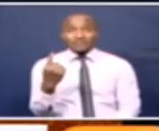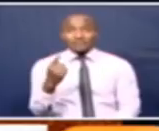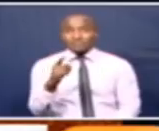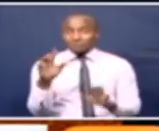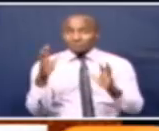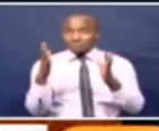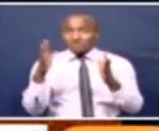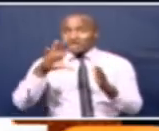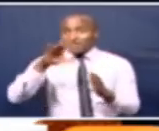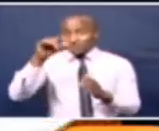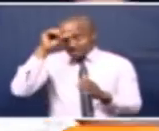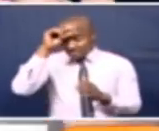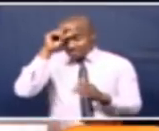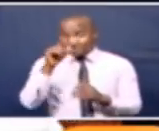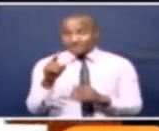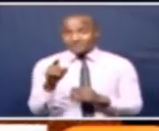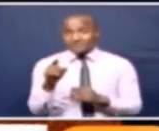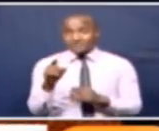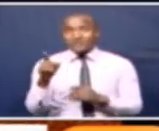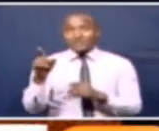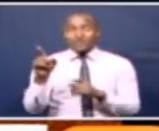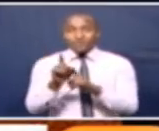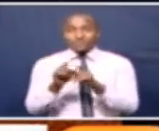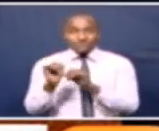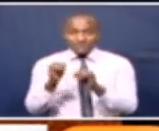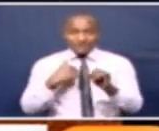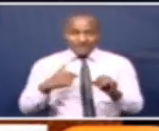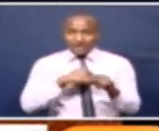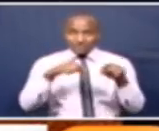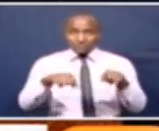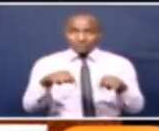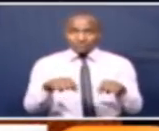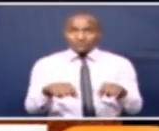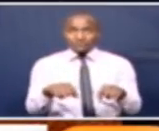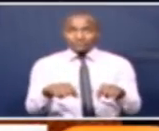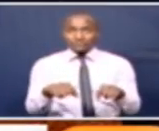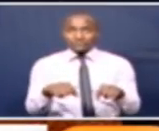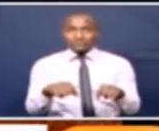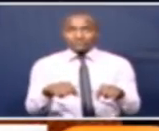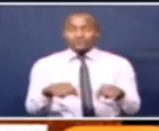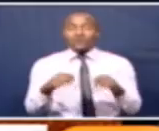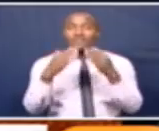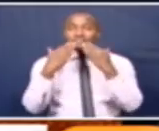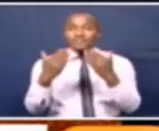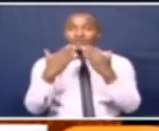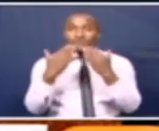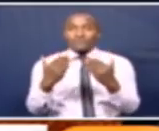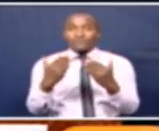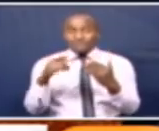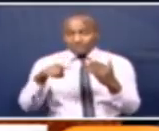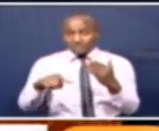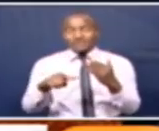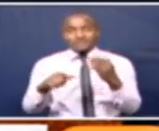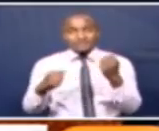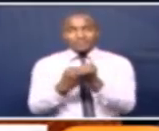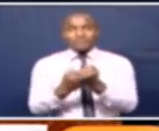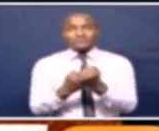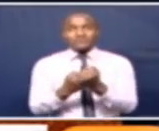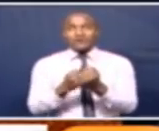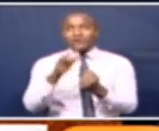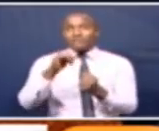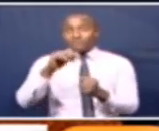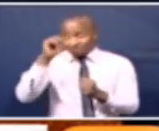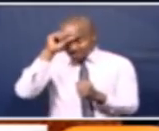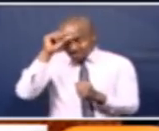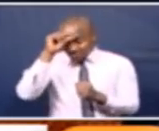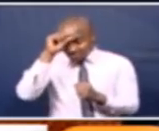to the county government, so yes, they also invited us today. Mm-hmm. And thank you so much for the support you've got from the